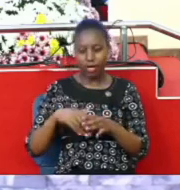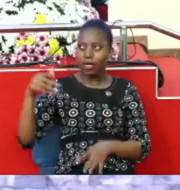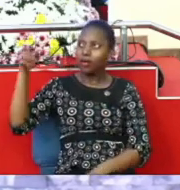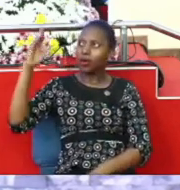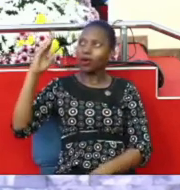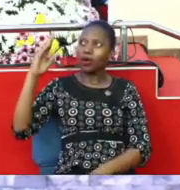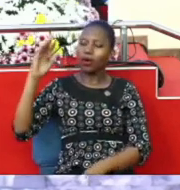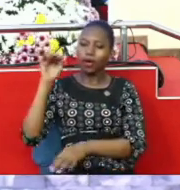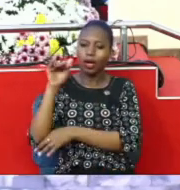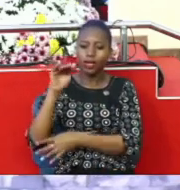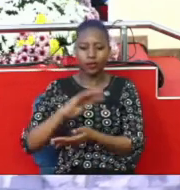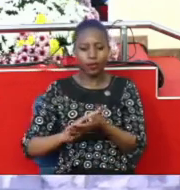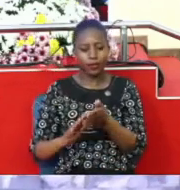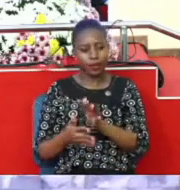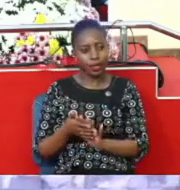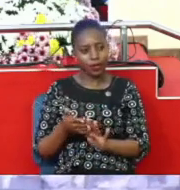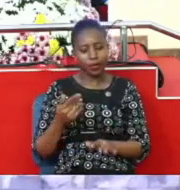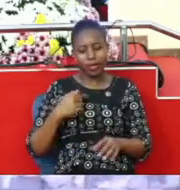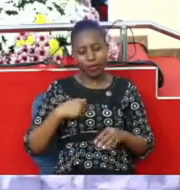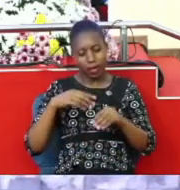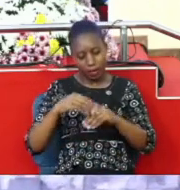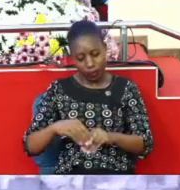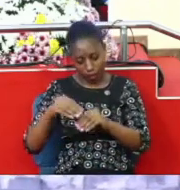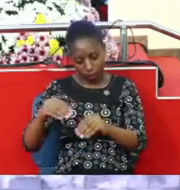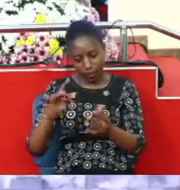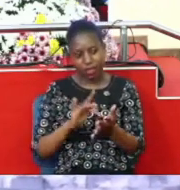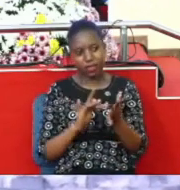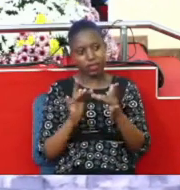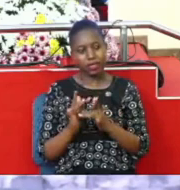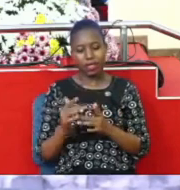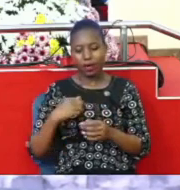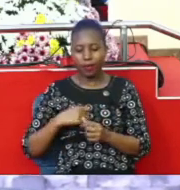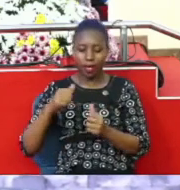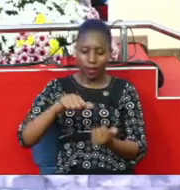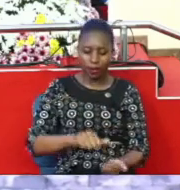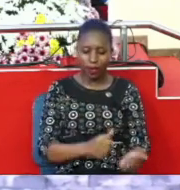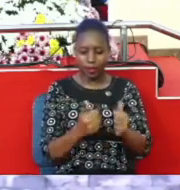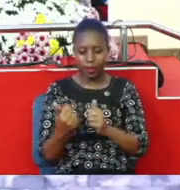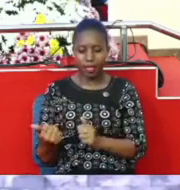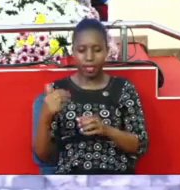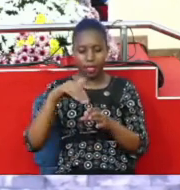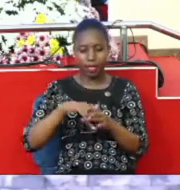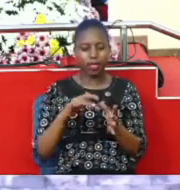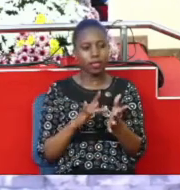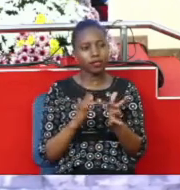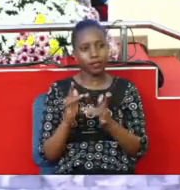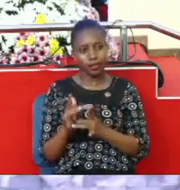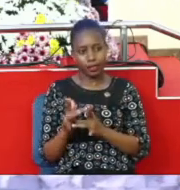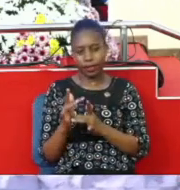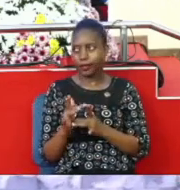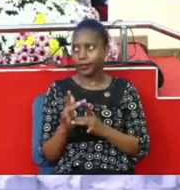mind. I am following the Lord Jesus. I have been baptized in Him. I have been buried